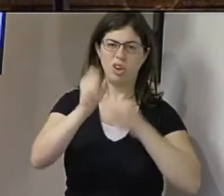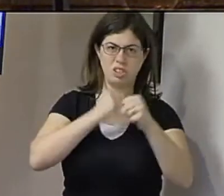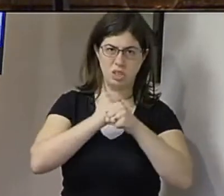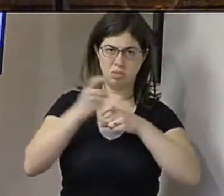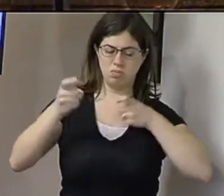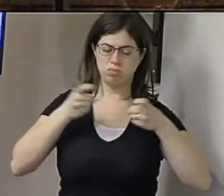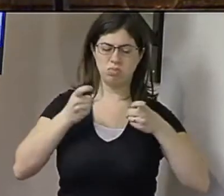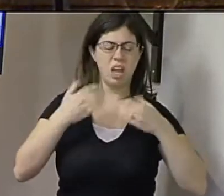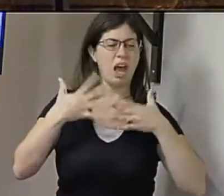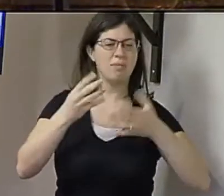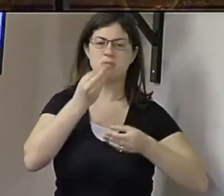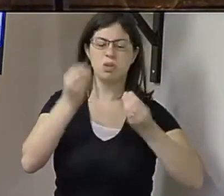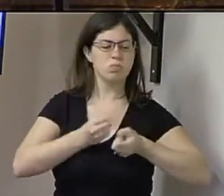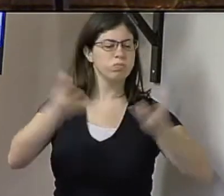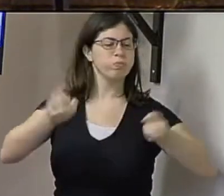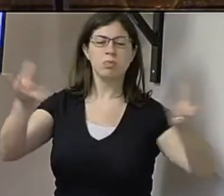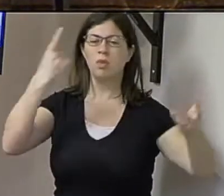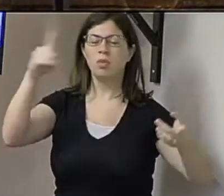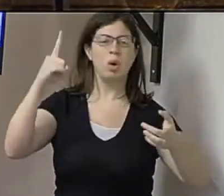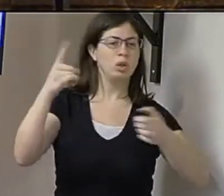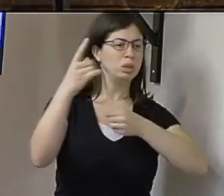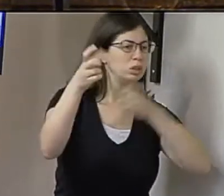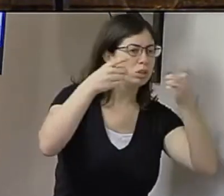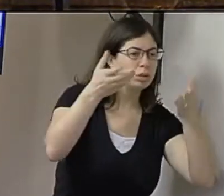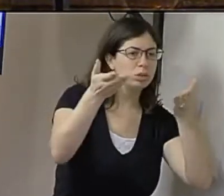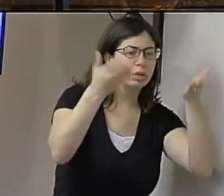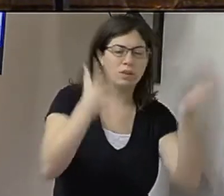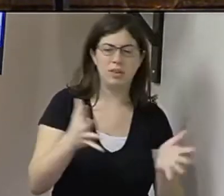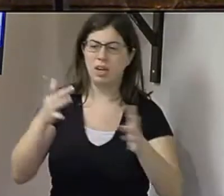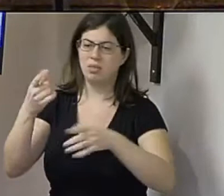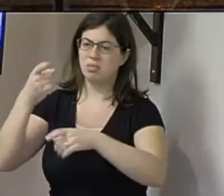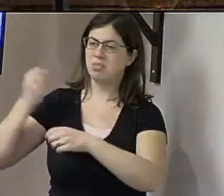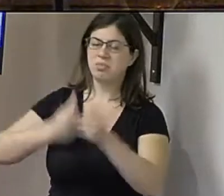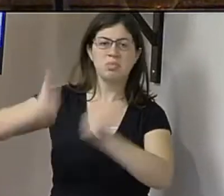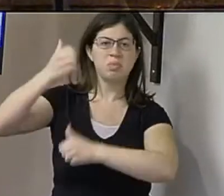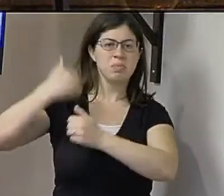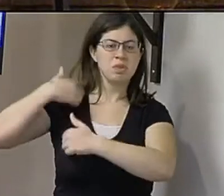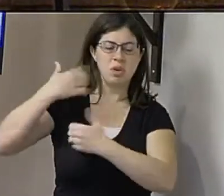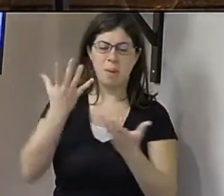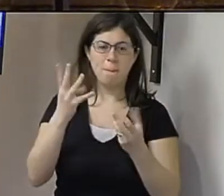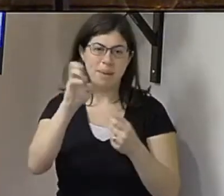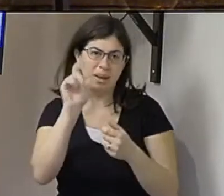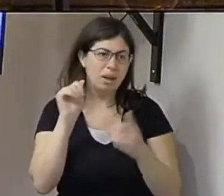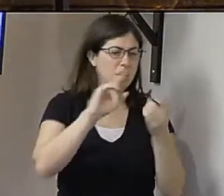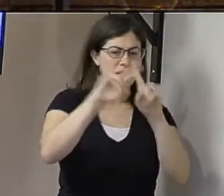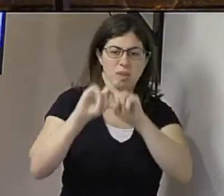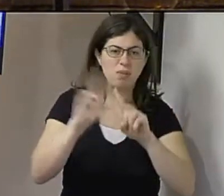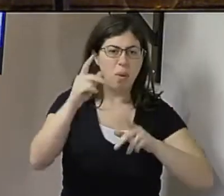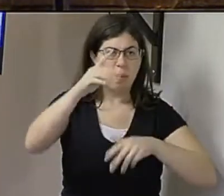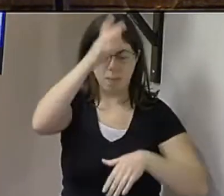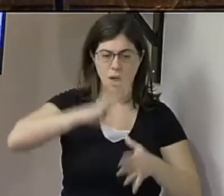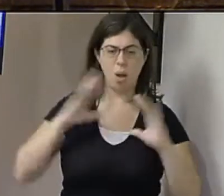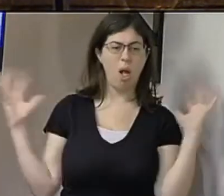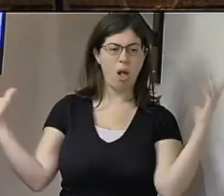reign, he gave a feast for all his officials and servants. The army of Persia and Media and the nobles and governors of the provinces were before